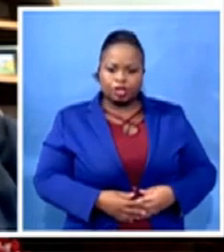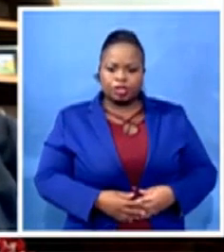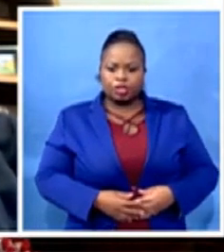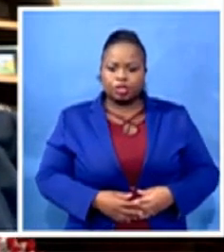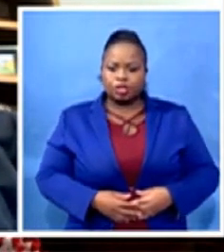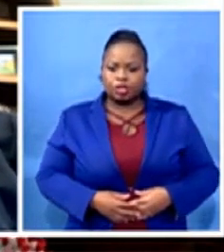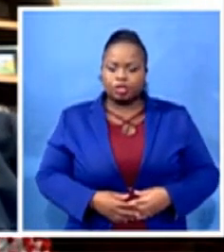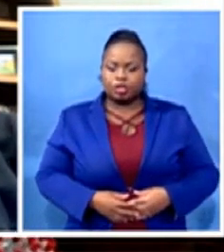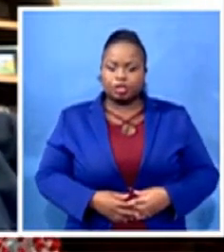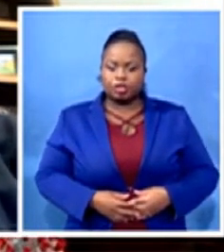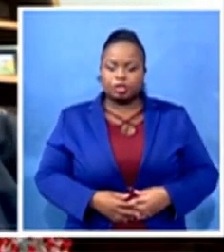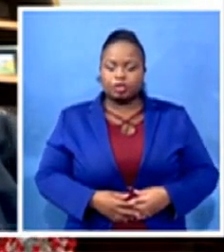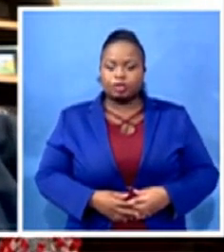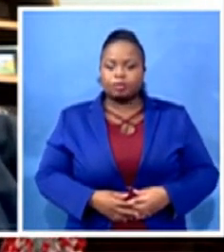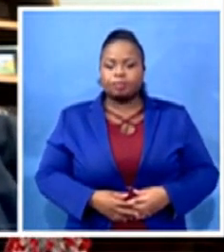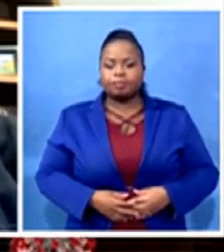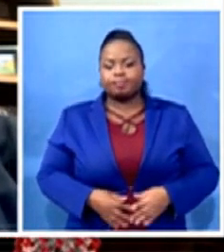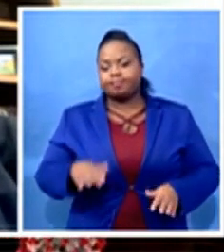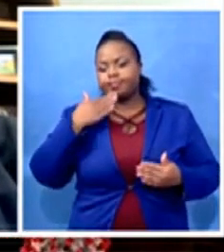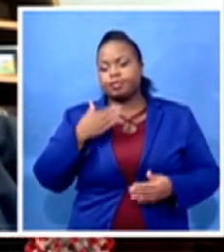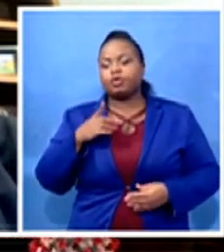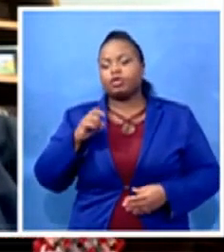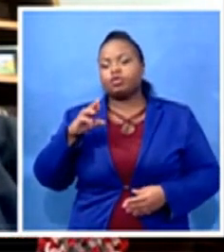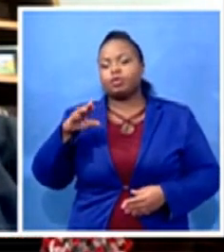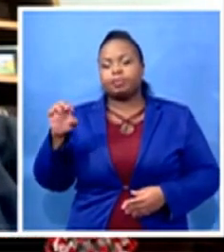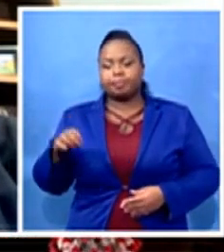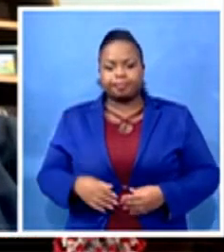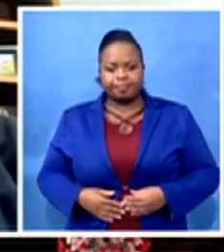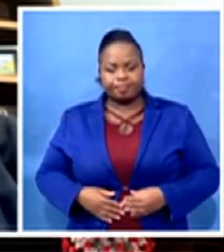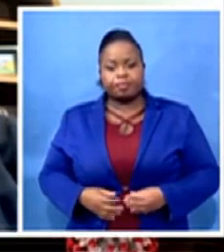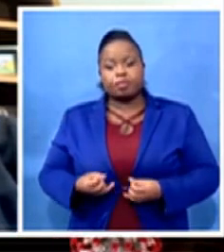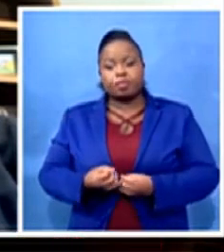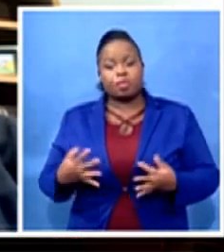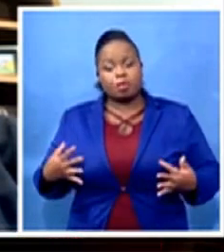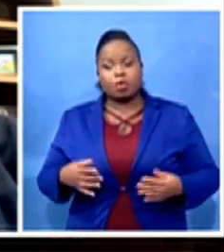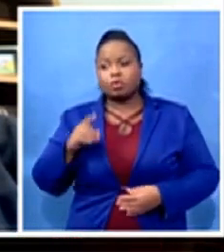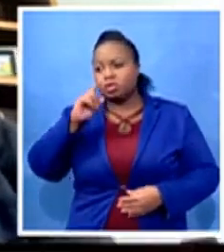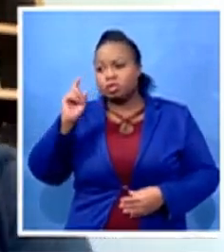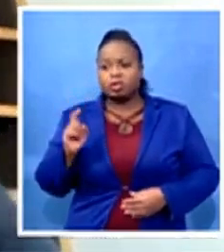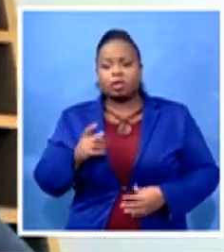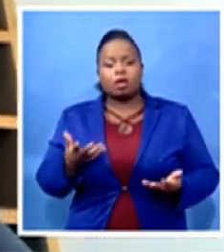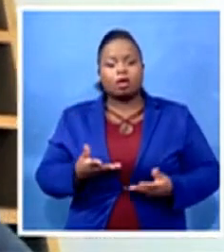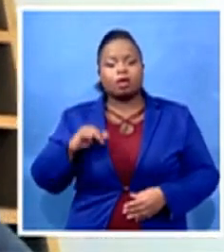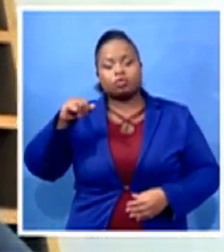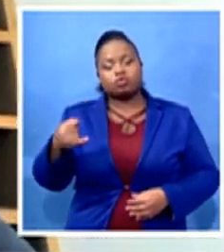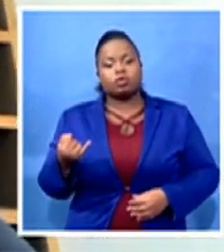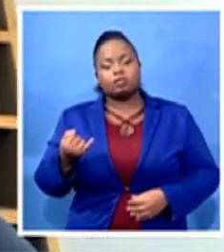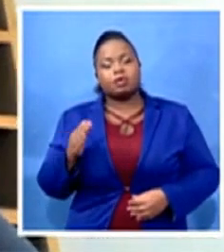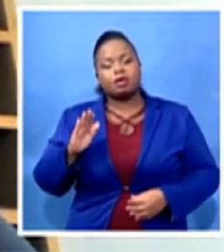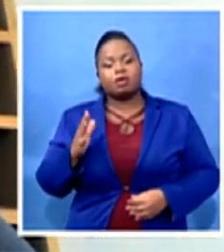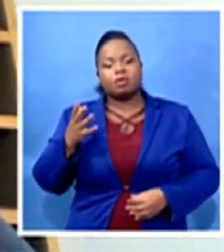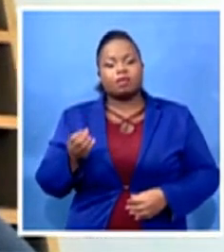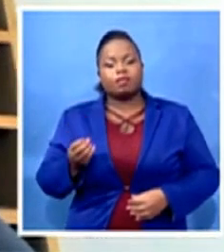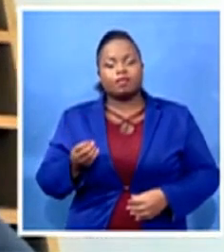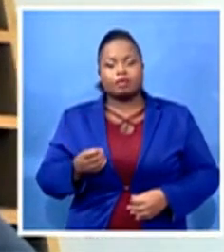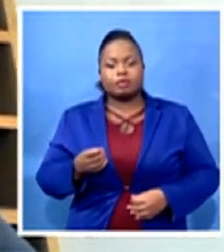Thank you, Desiree. Most of our meter readers, in particular Johannesburg water meter readers, which we